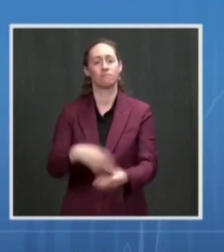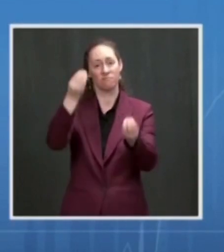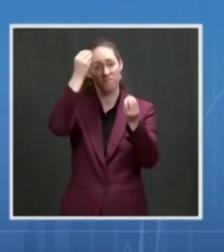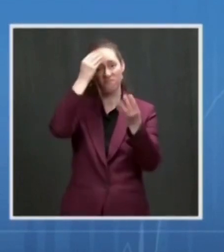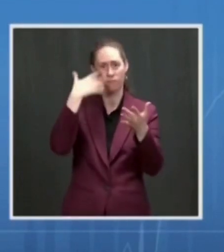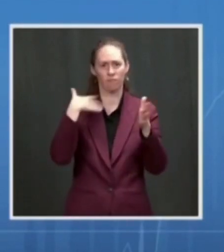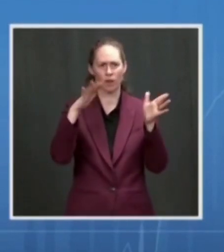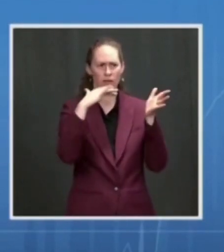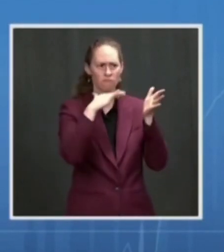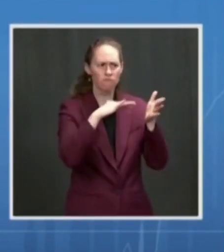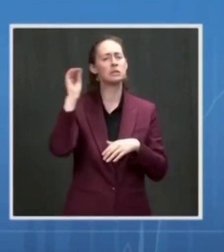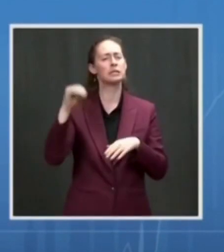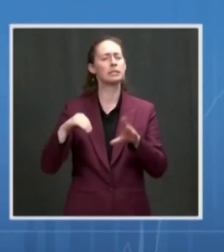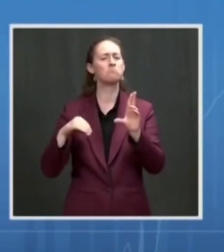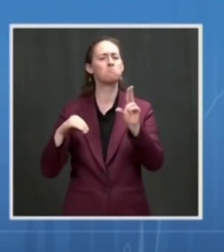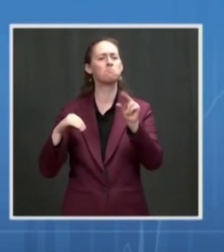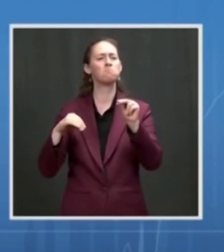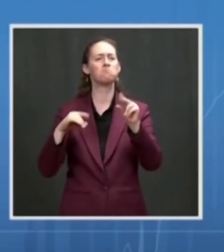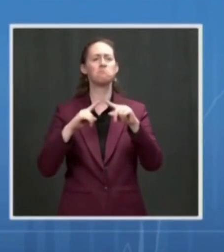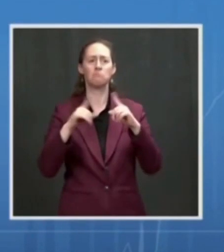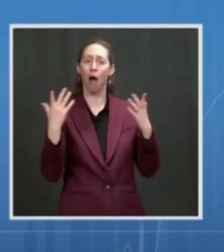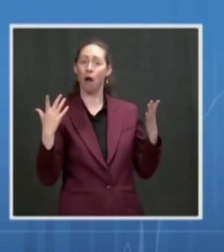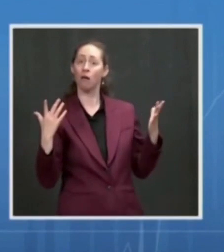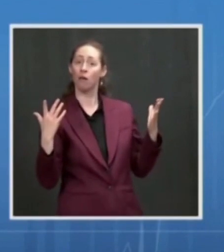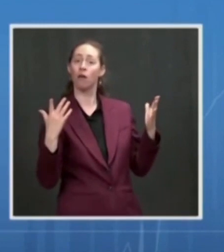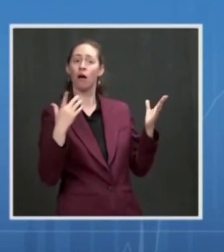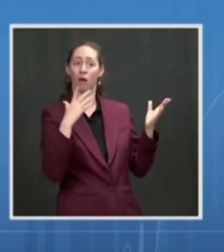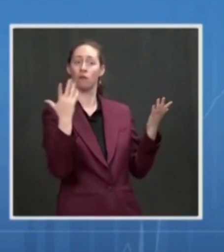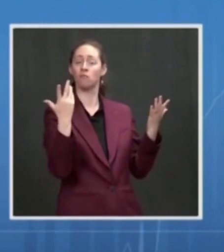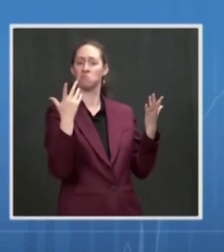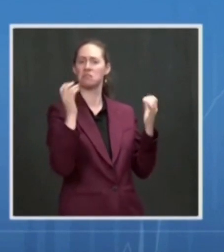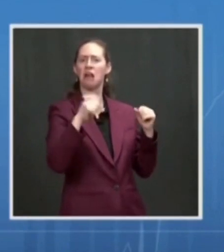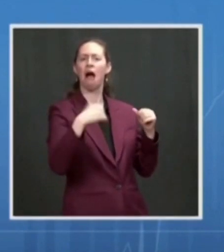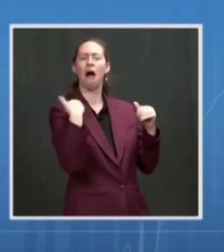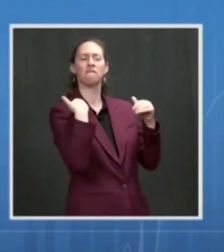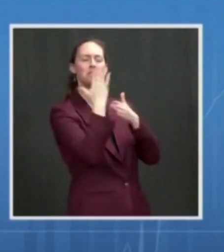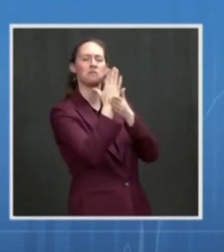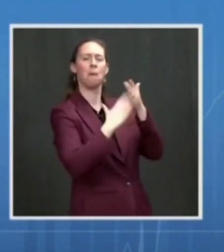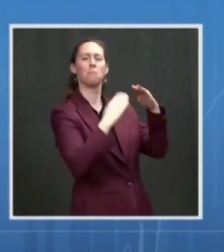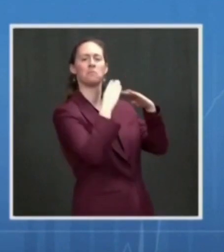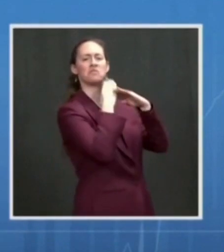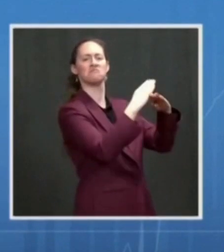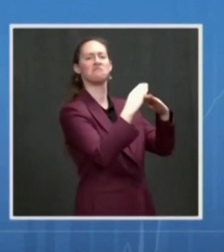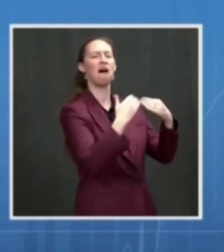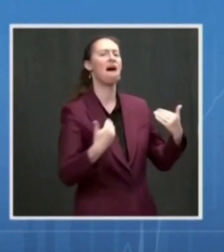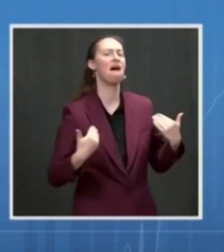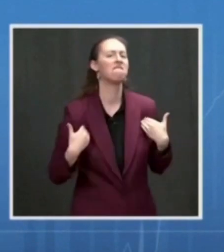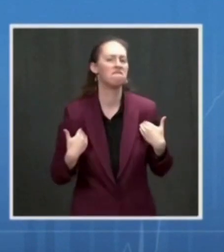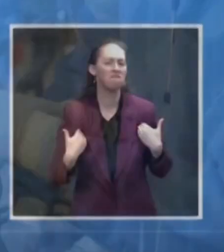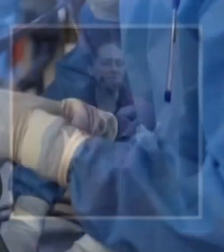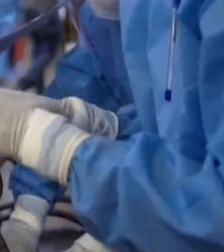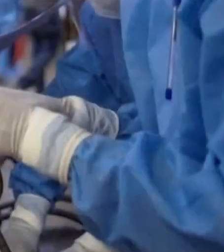existing COVID-19 shots probably also protect against the new variant of the coronavirus first found in